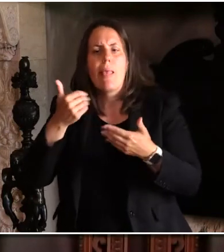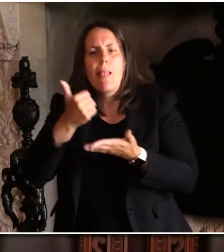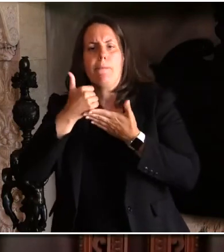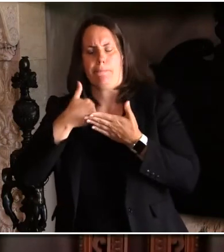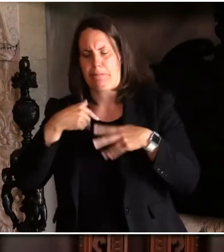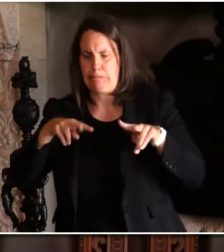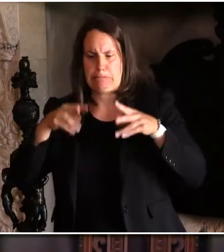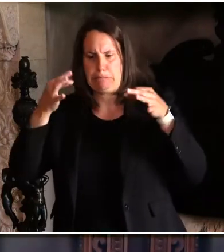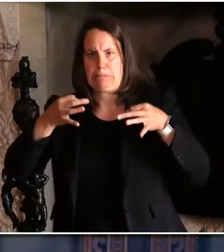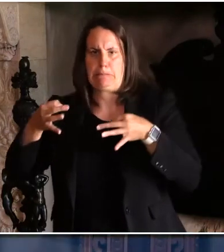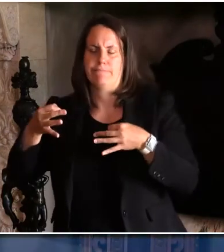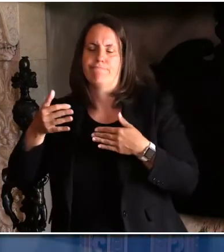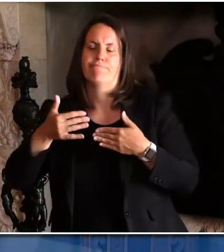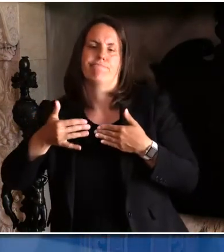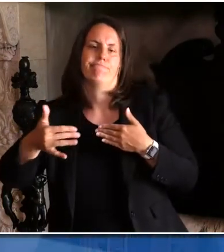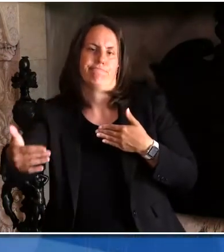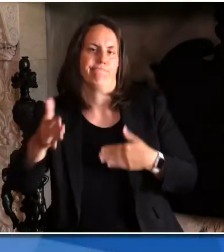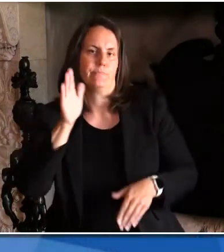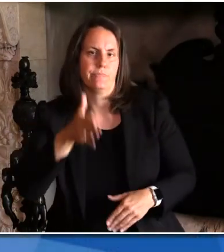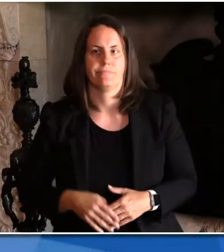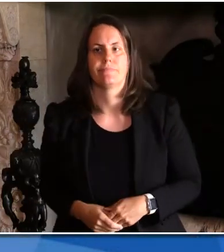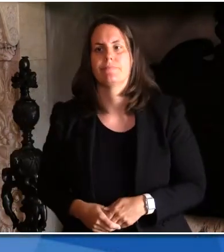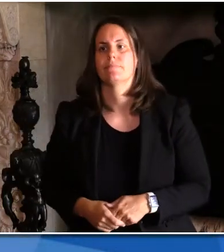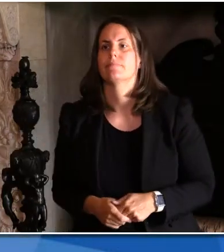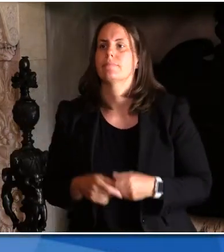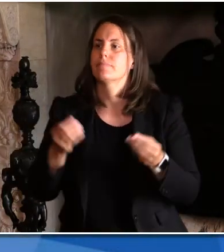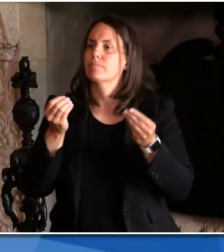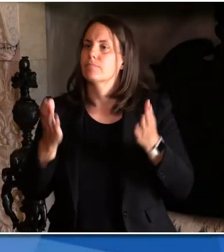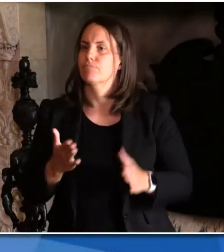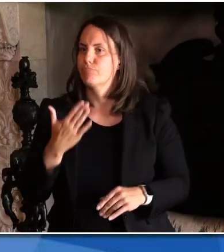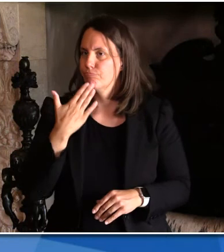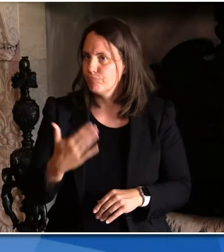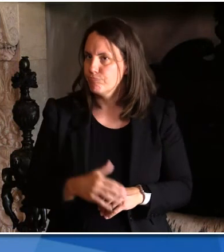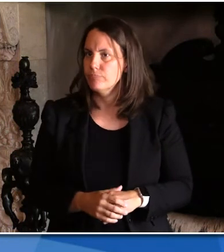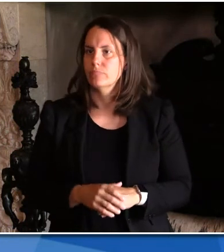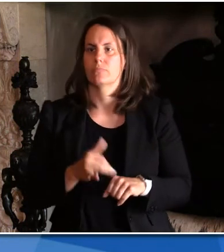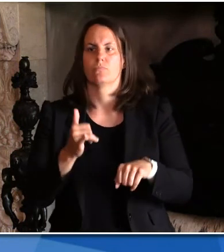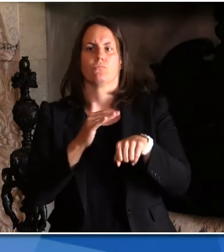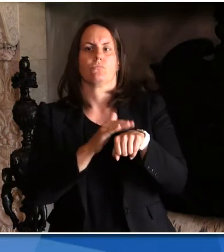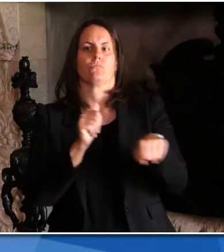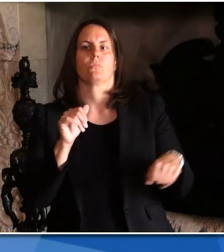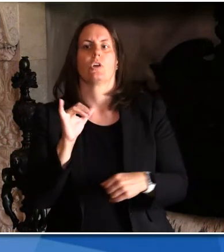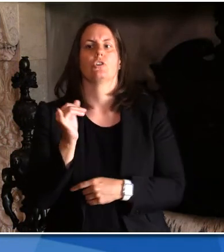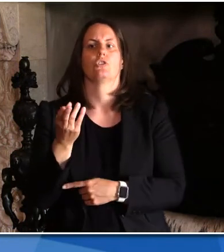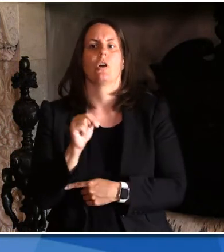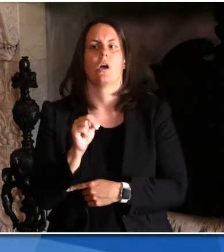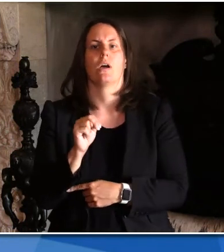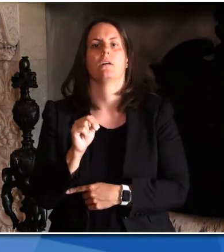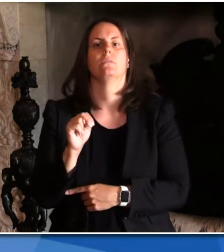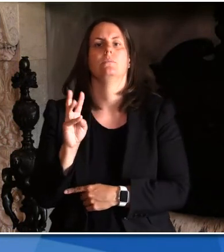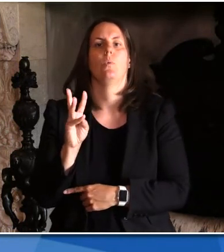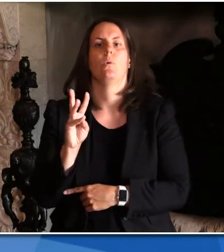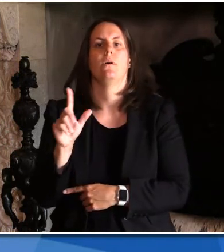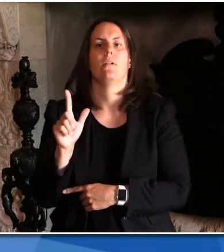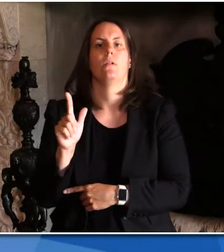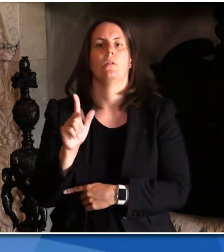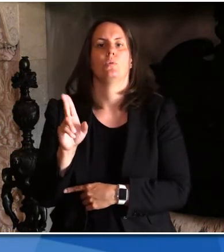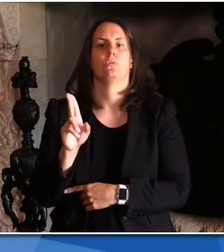future. Thank you, Scott. Now to John Doran from WLUK-TV in Green Bay. John?